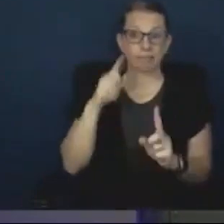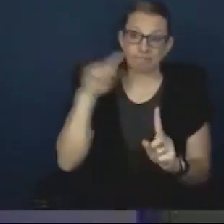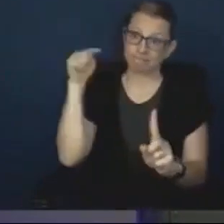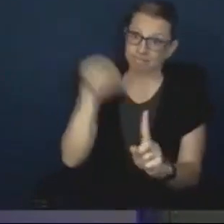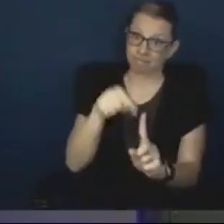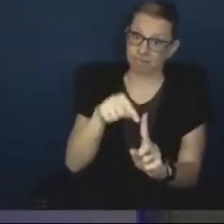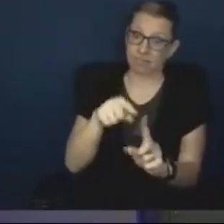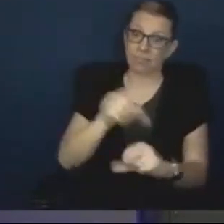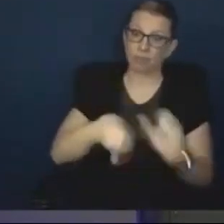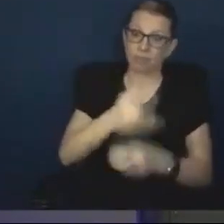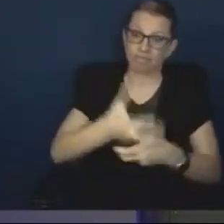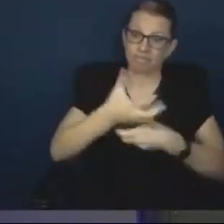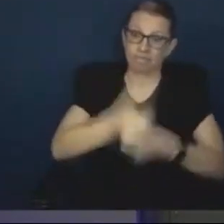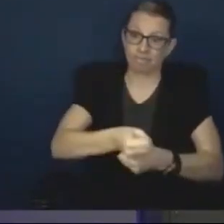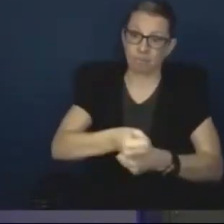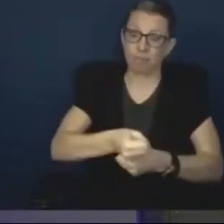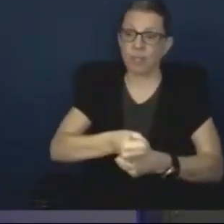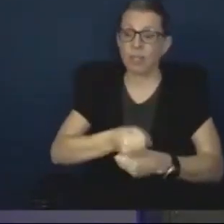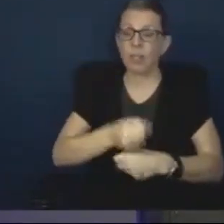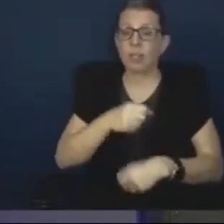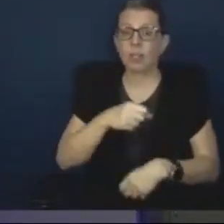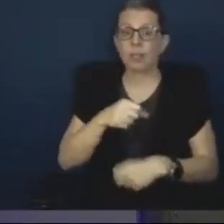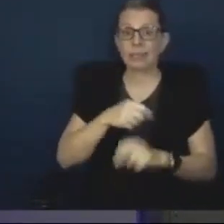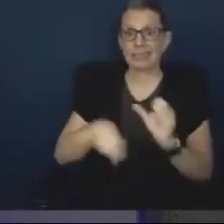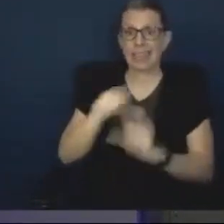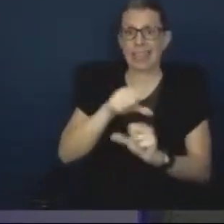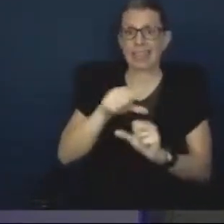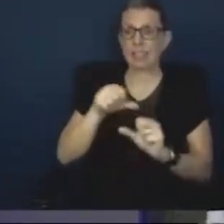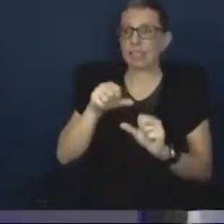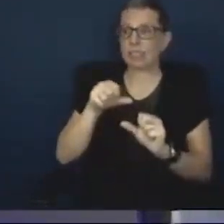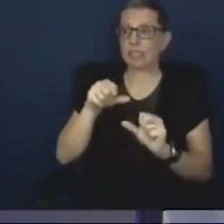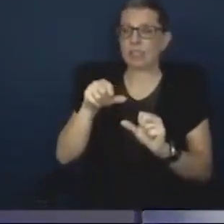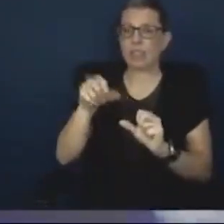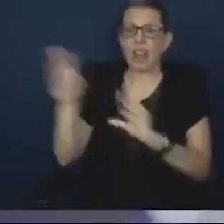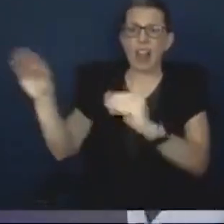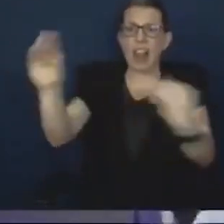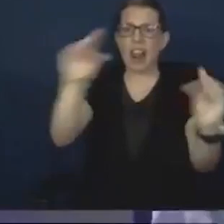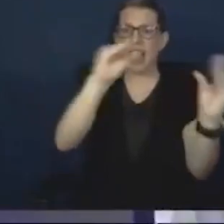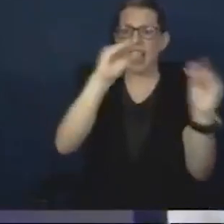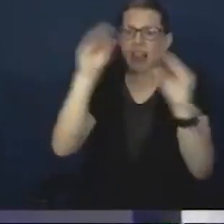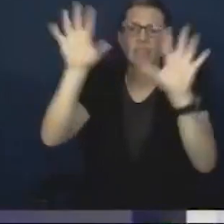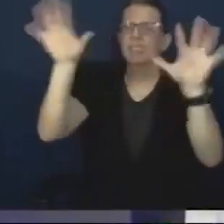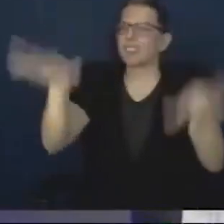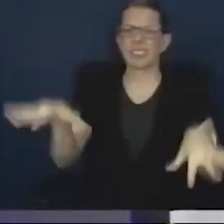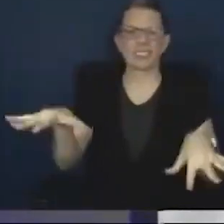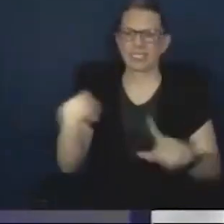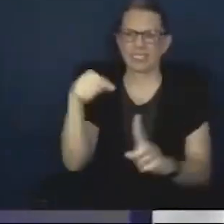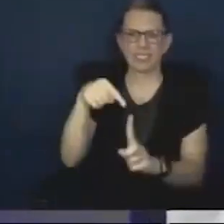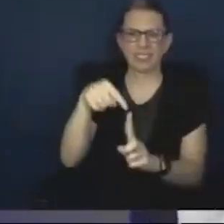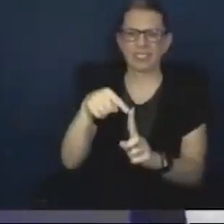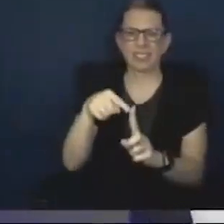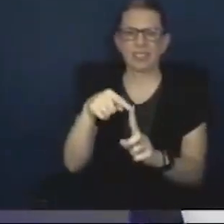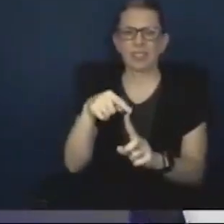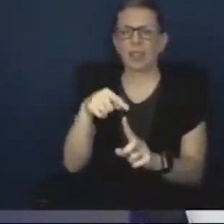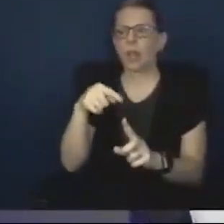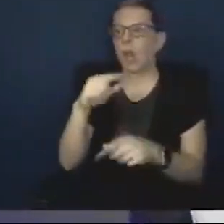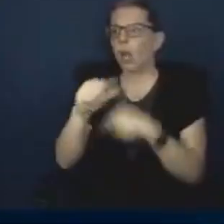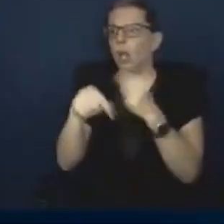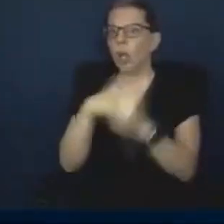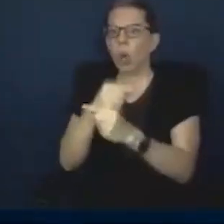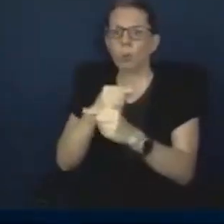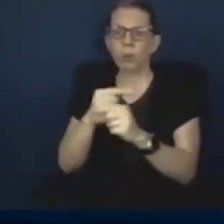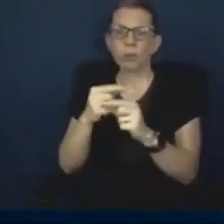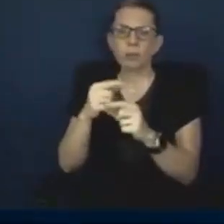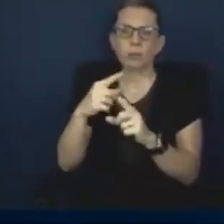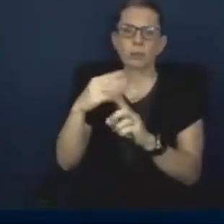is drowning out everyone else's voices, because they have so many people around it, whether that's about global climate change or it's about masking or it's about vaccination.